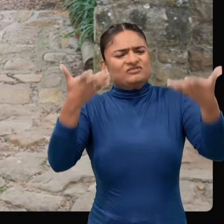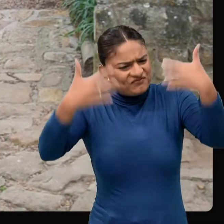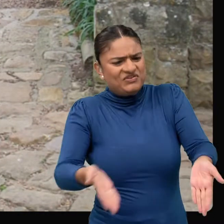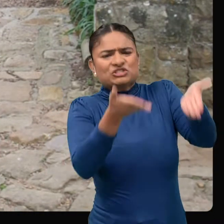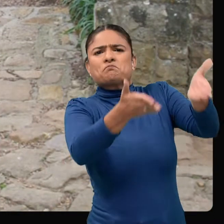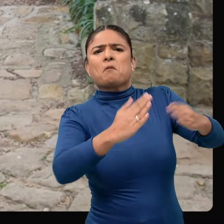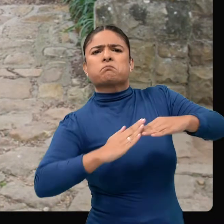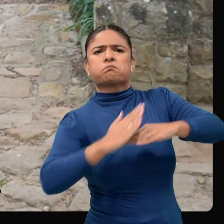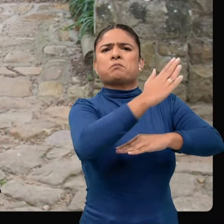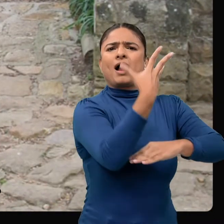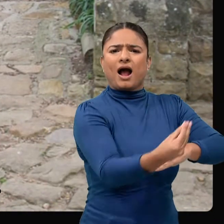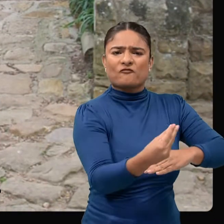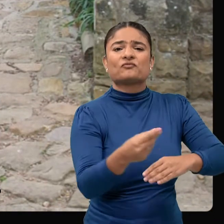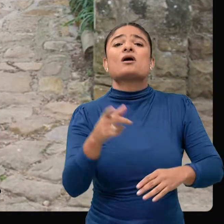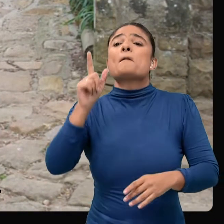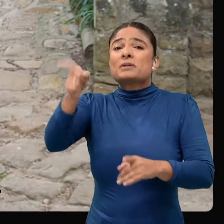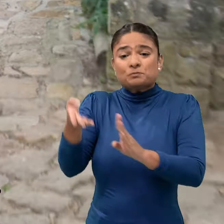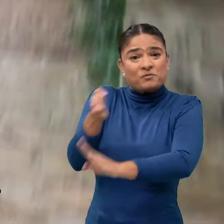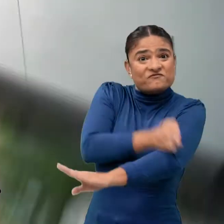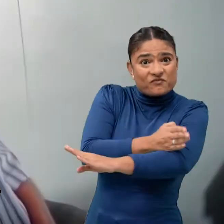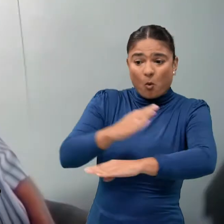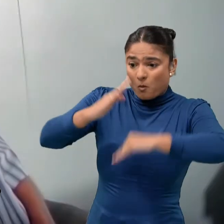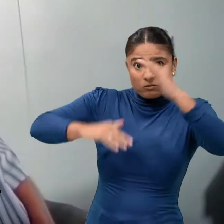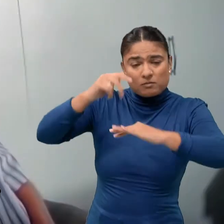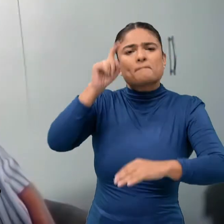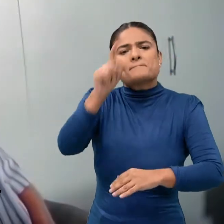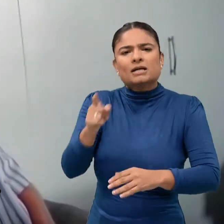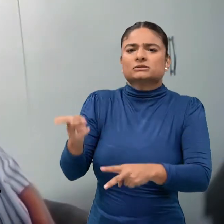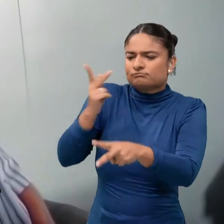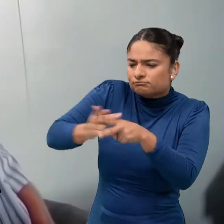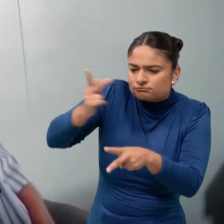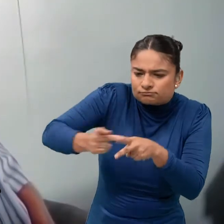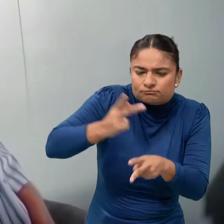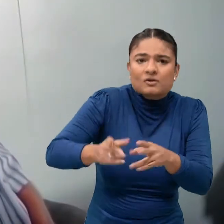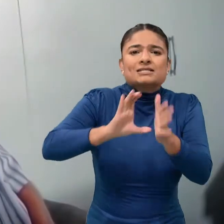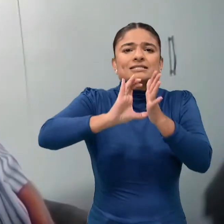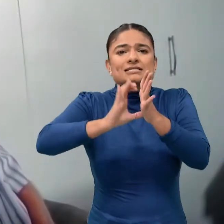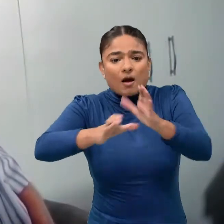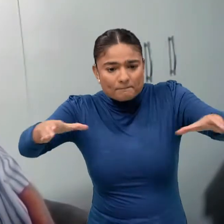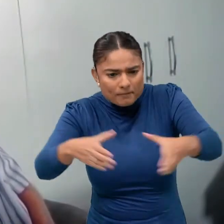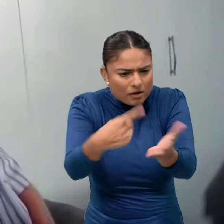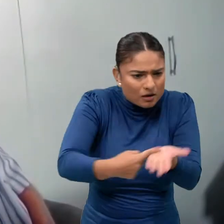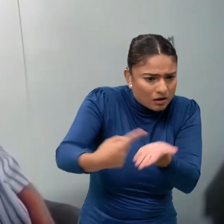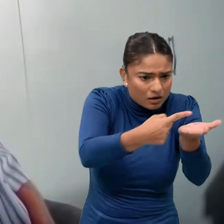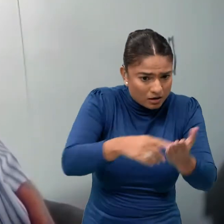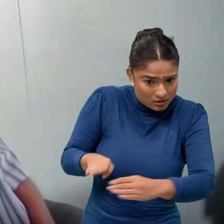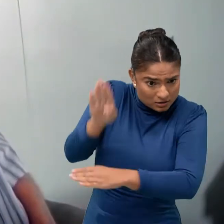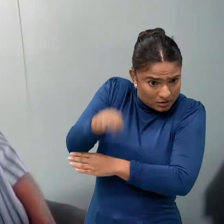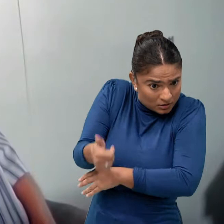design of a township. It's about getting people with disabilities being able to participate. And I think the more that